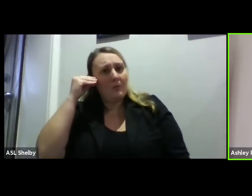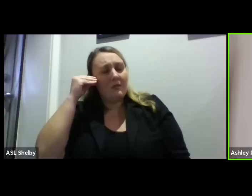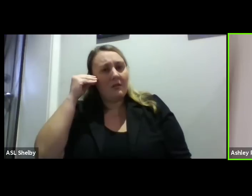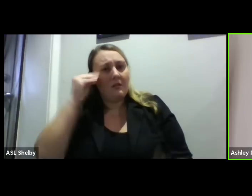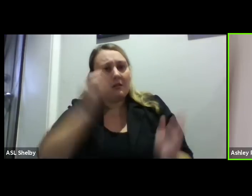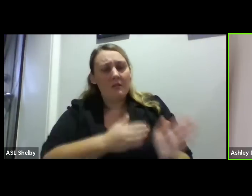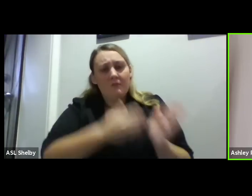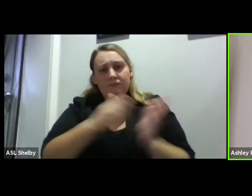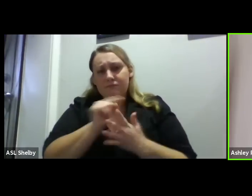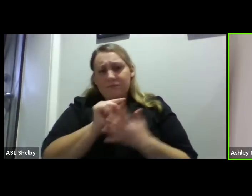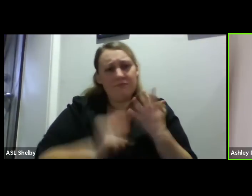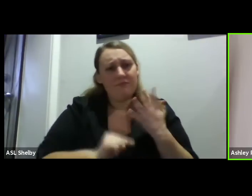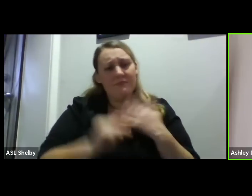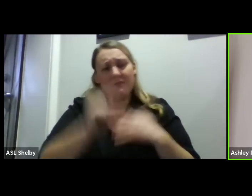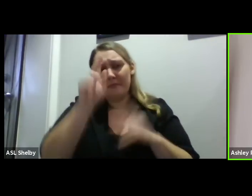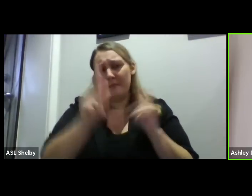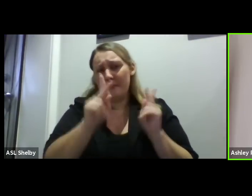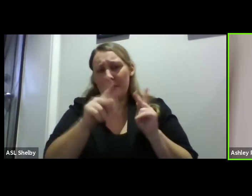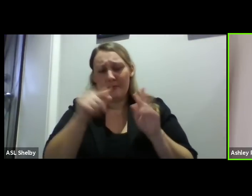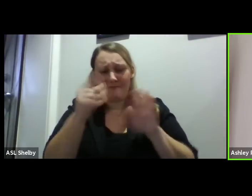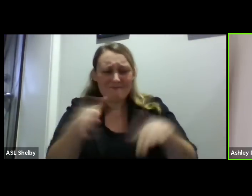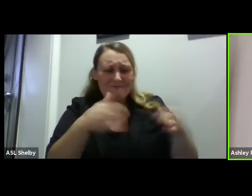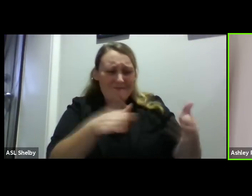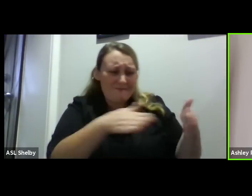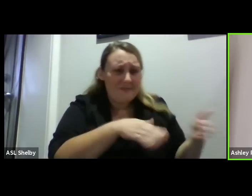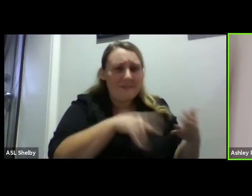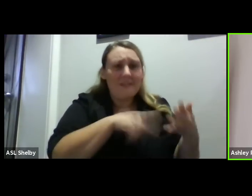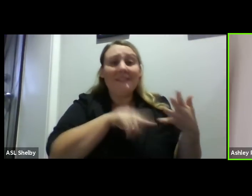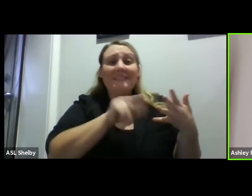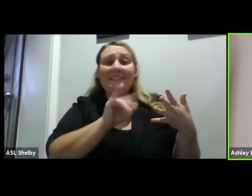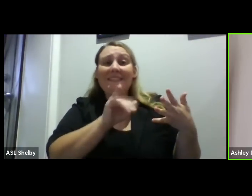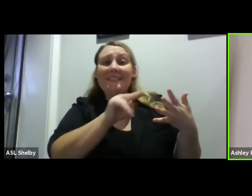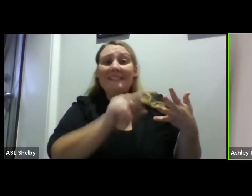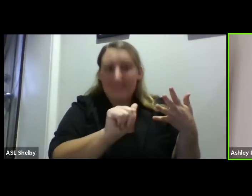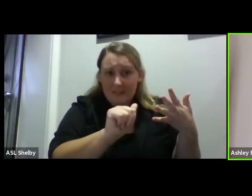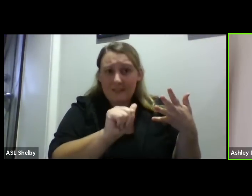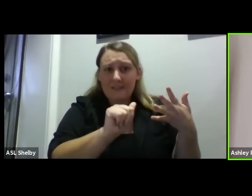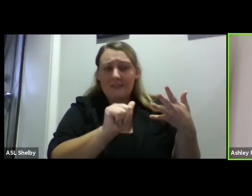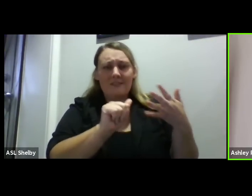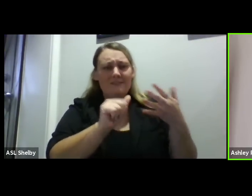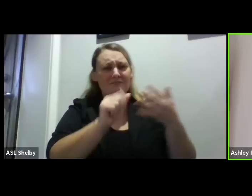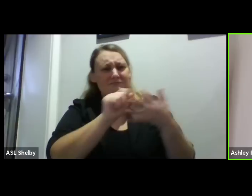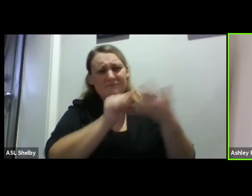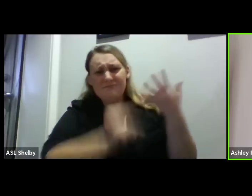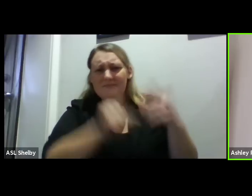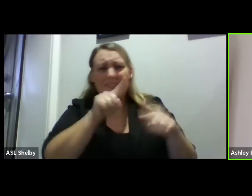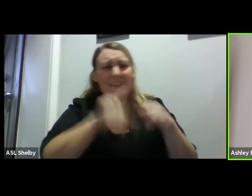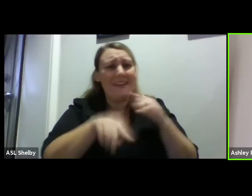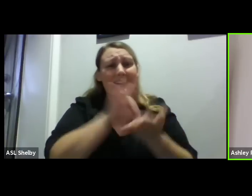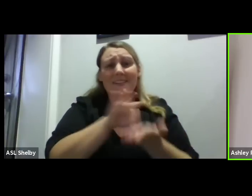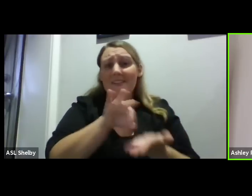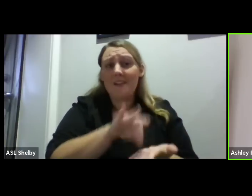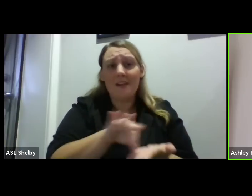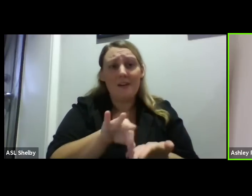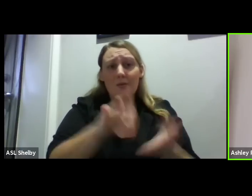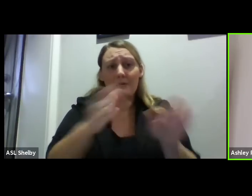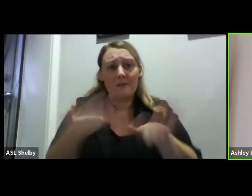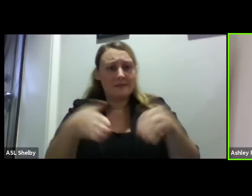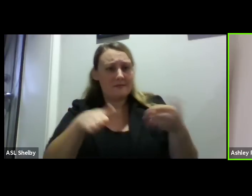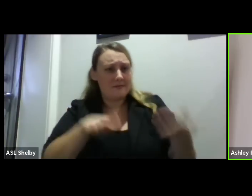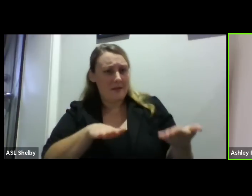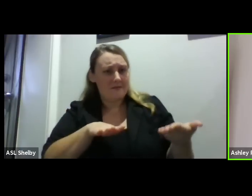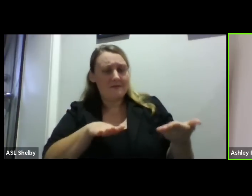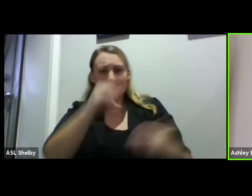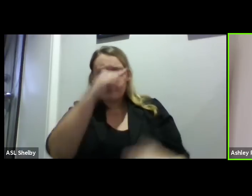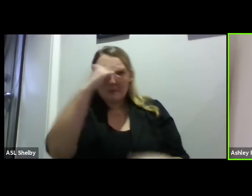police in Tallahassee, as well as Nina Pop and the countless deaths that all of our communities have suffered due